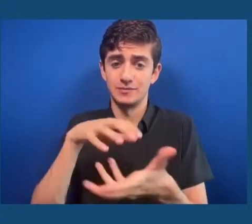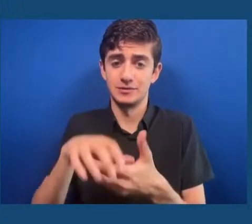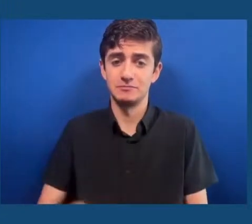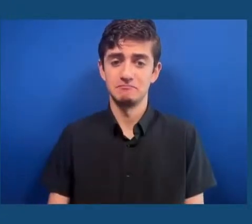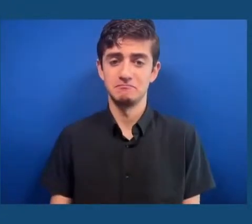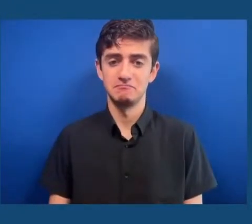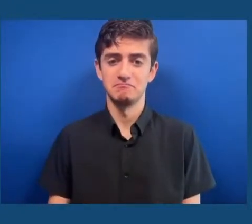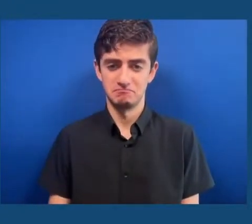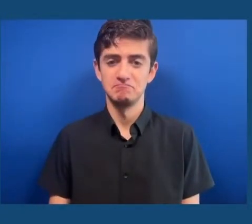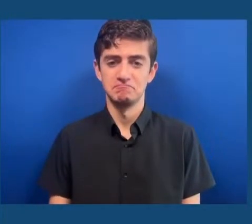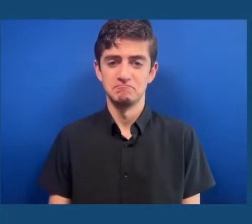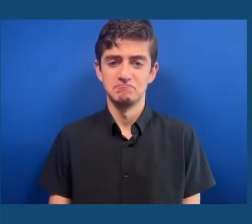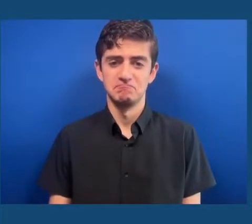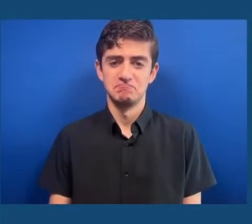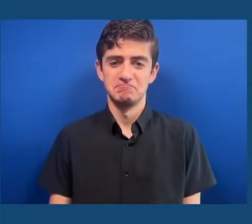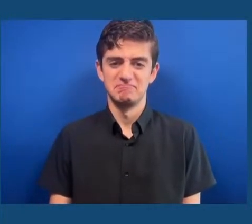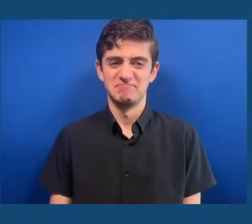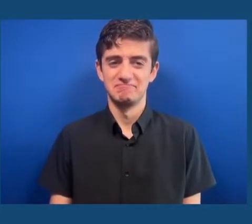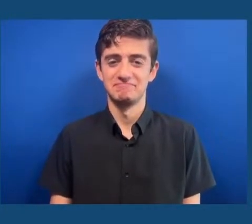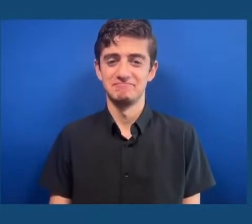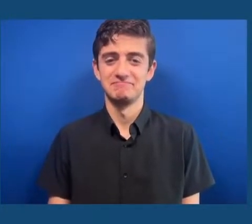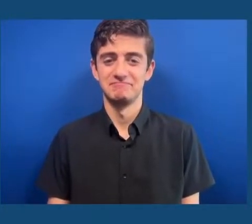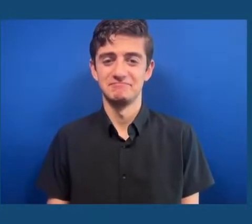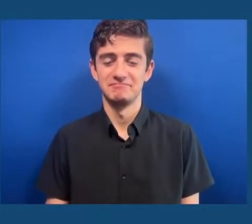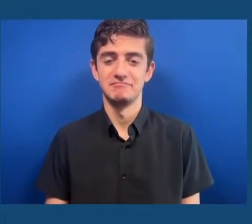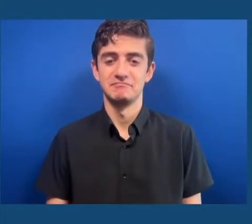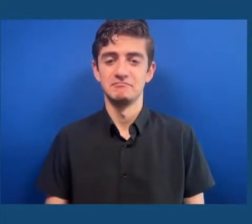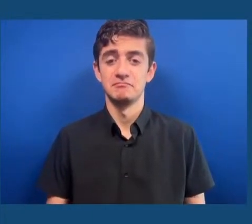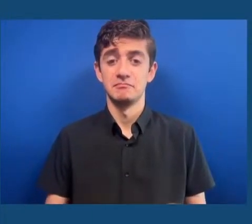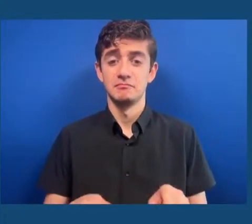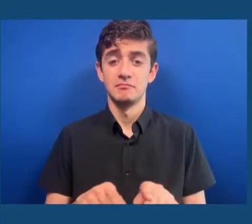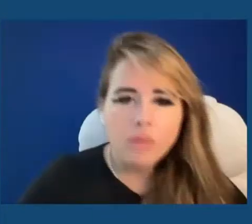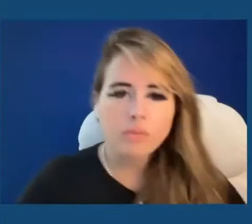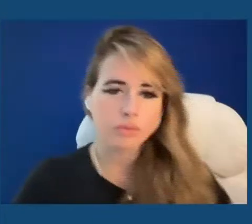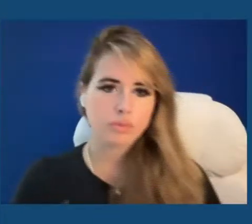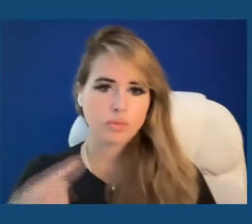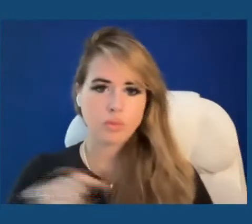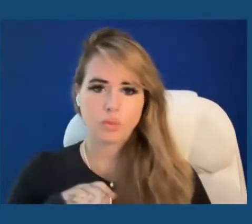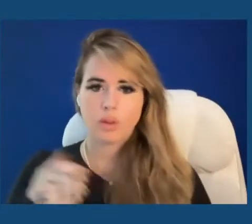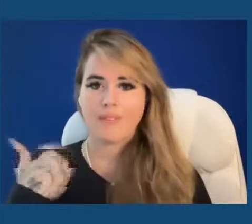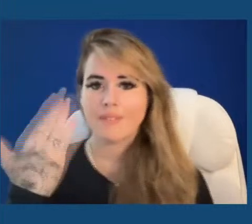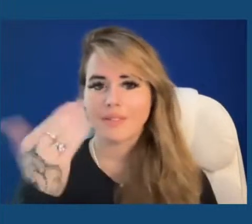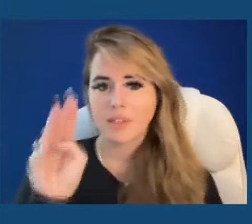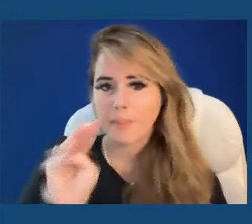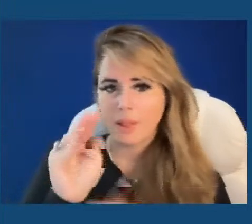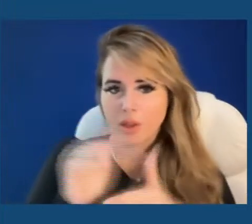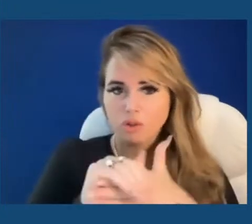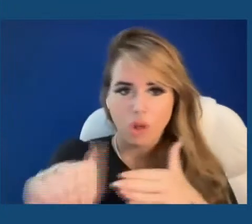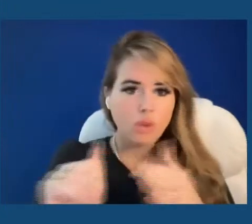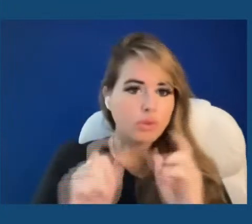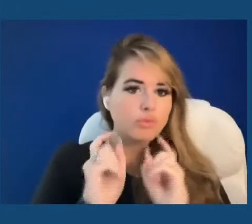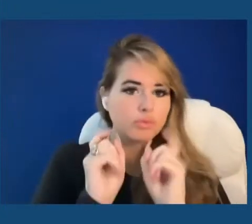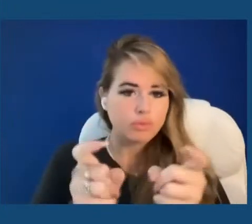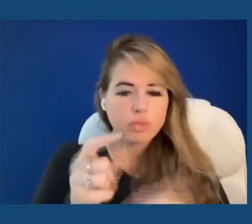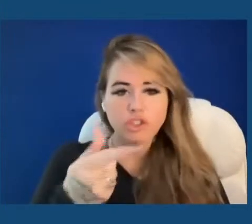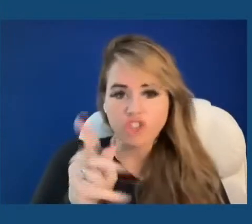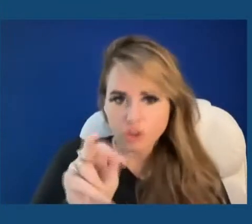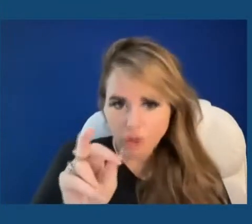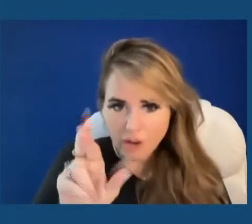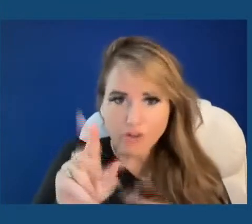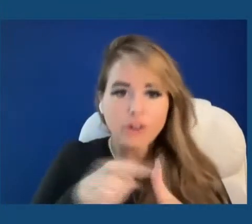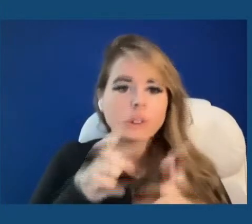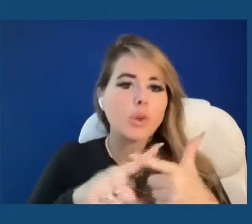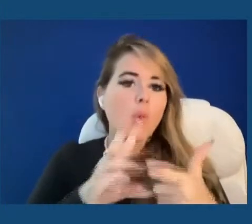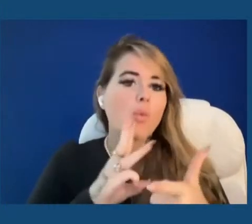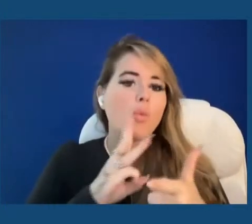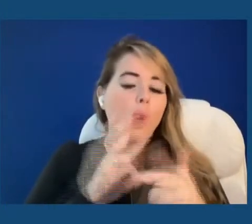And again, focusing on local governments, we have $15 million to supply generators, the water pumps, the flood barrier technology